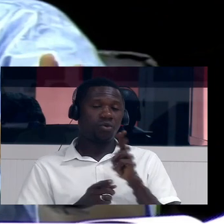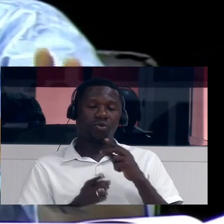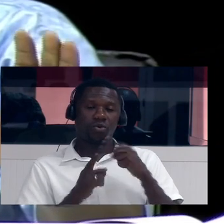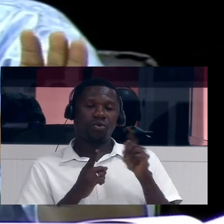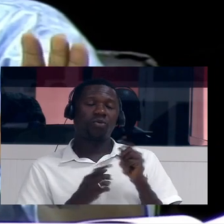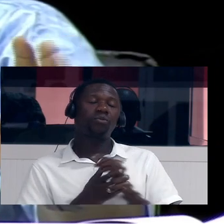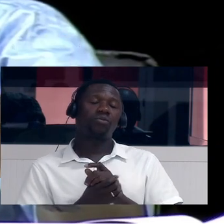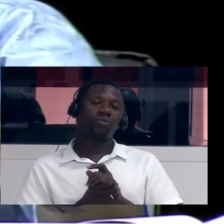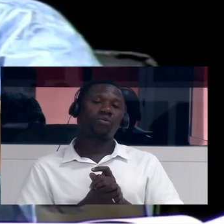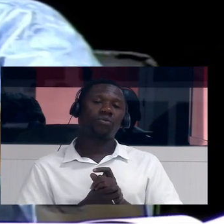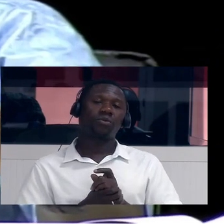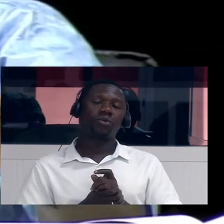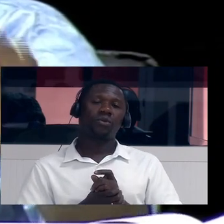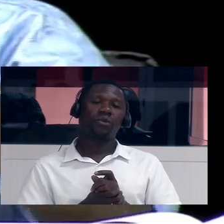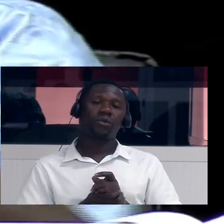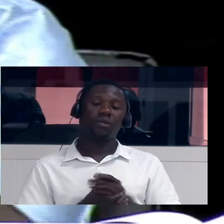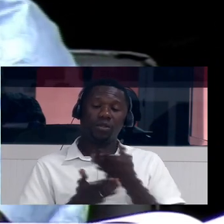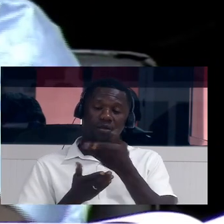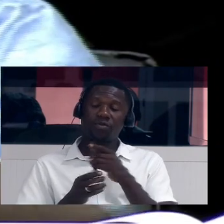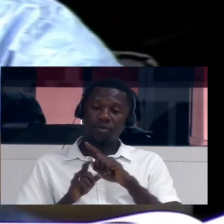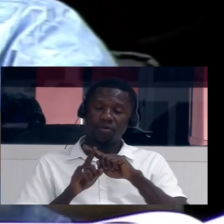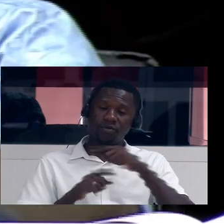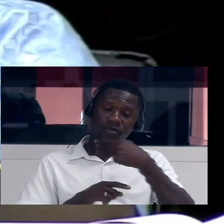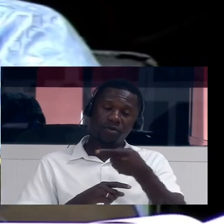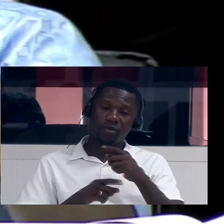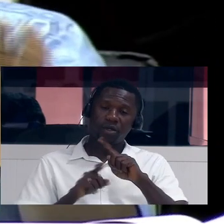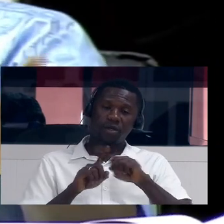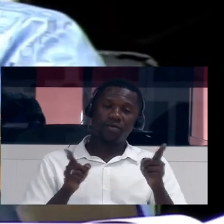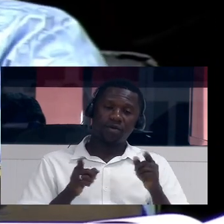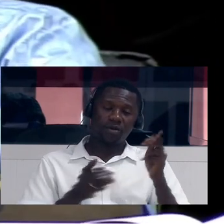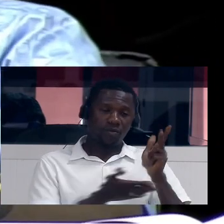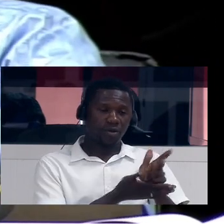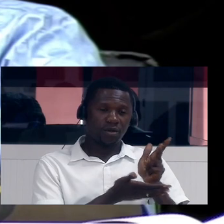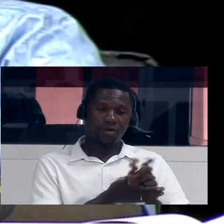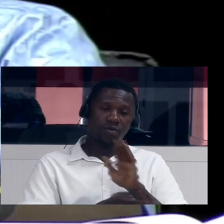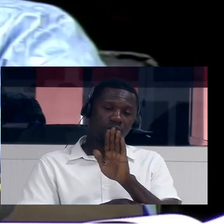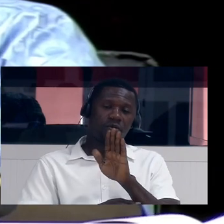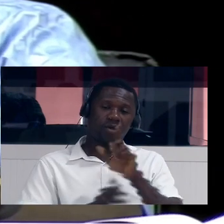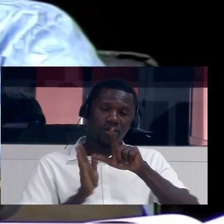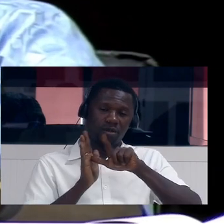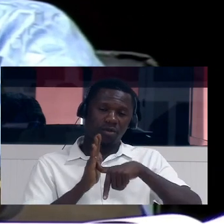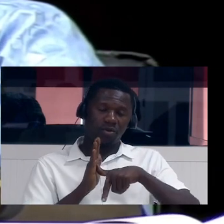this is from a different witness. Hold a second. Let me read it.